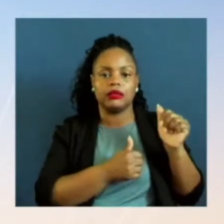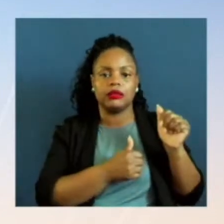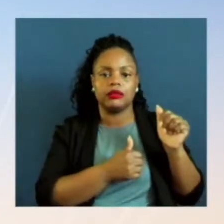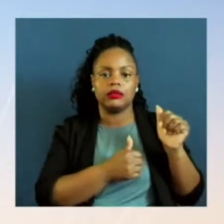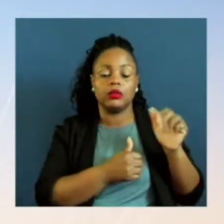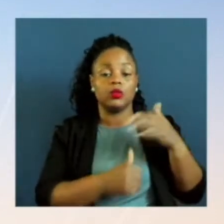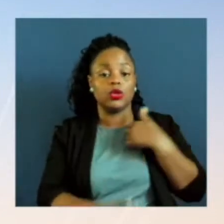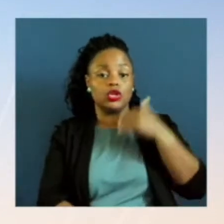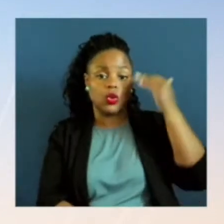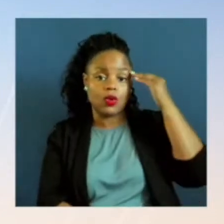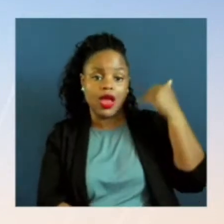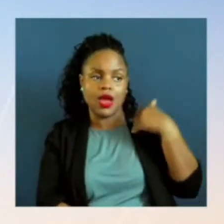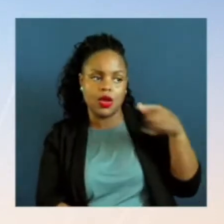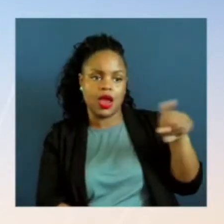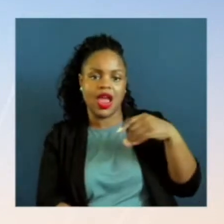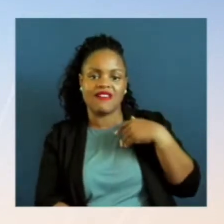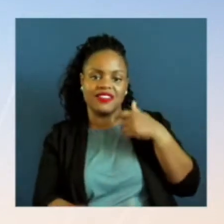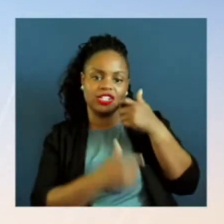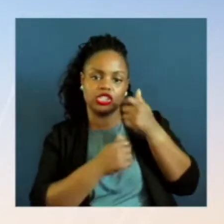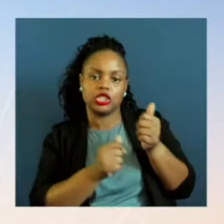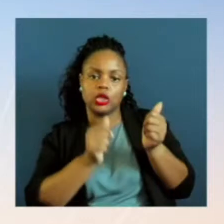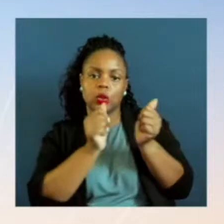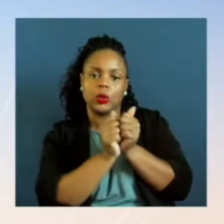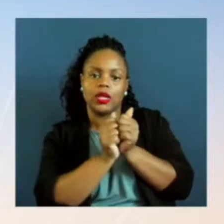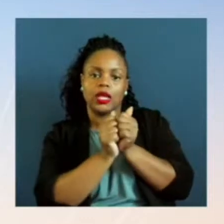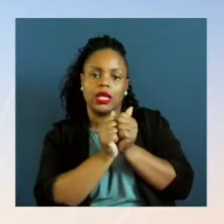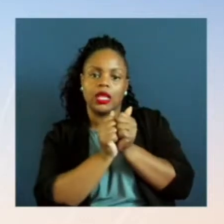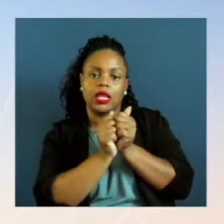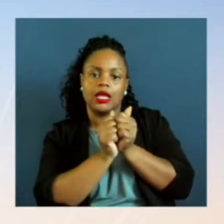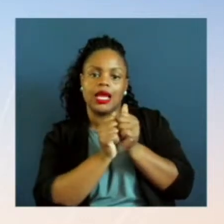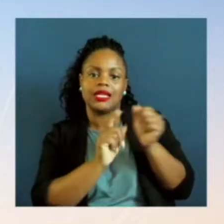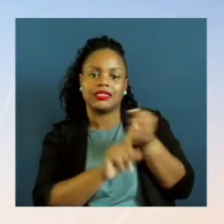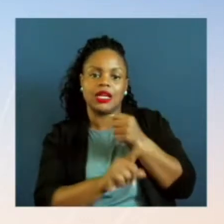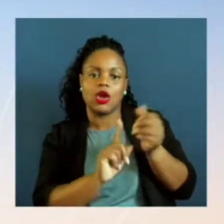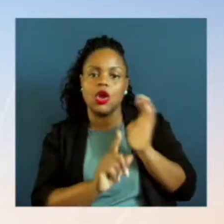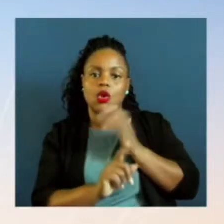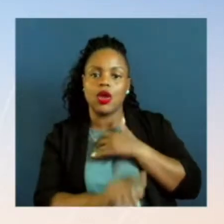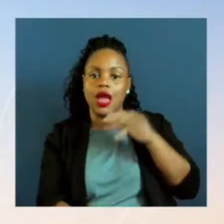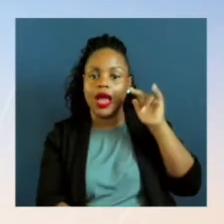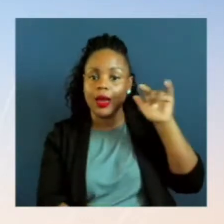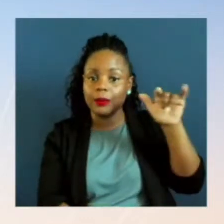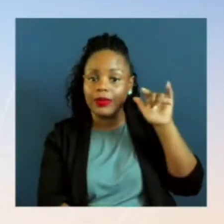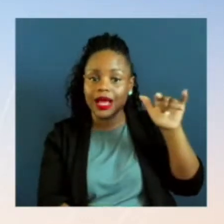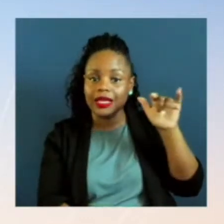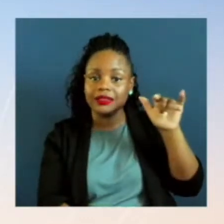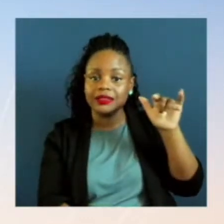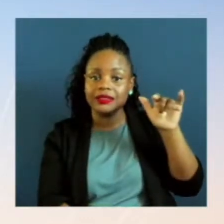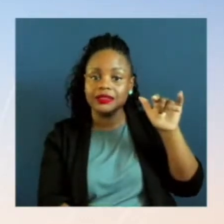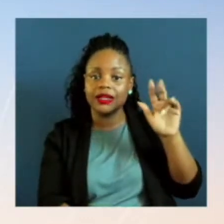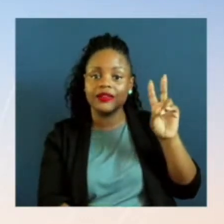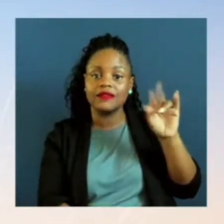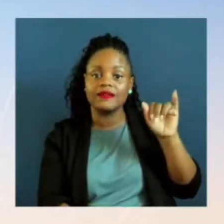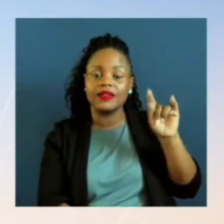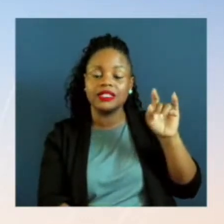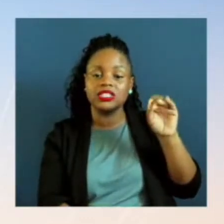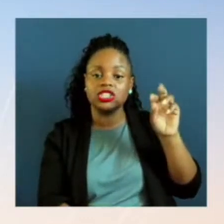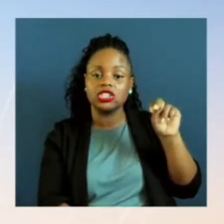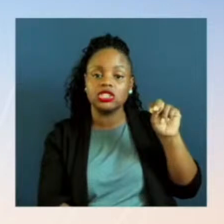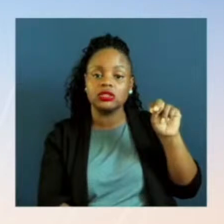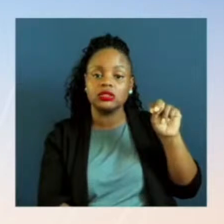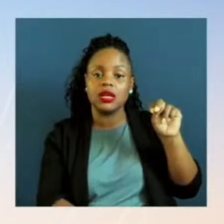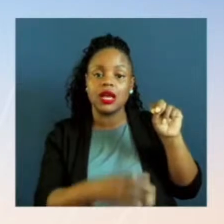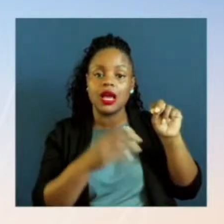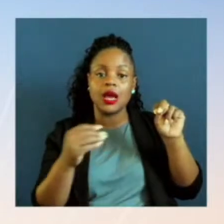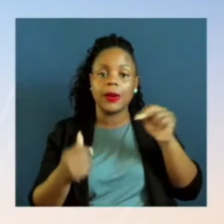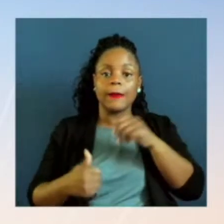attacks against aviation targets, and our personnel on the ground in our military bases, and these are among the risks that